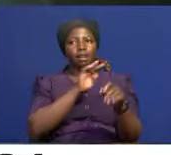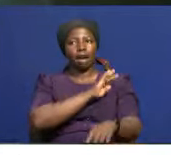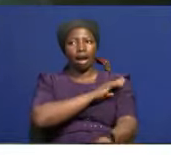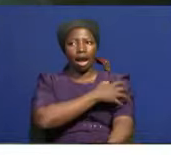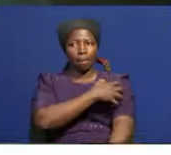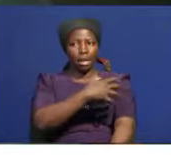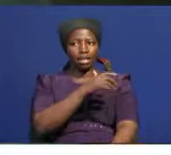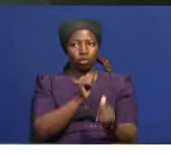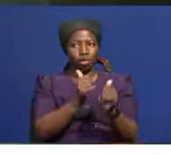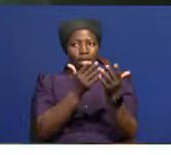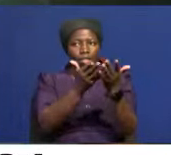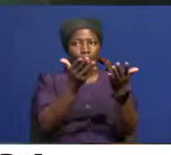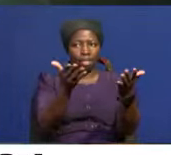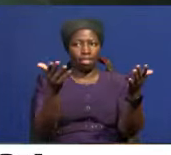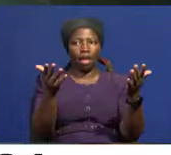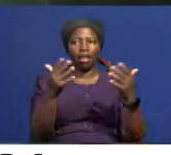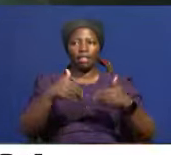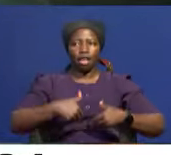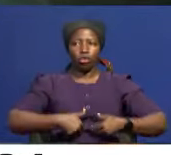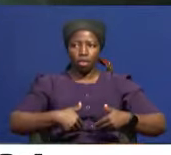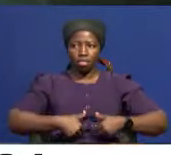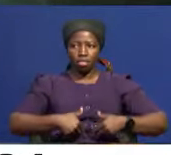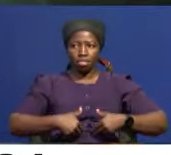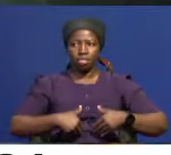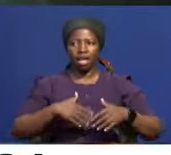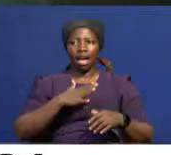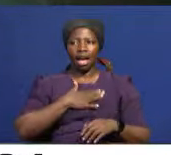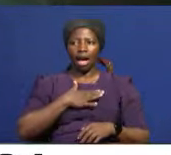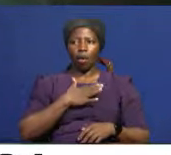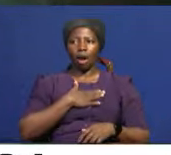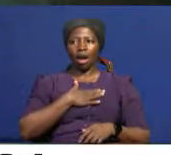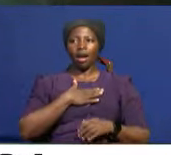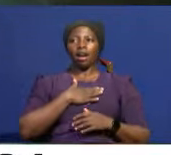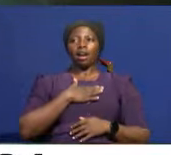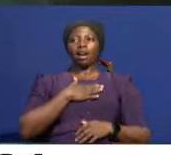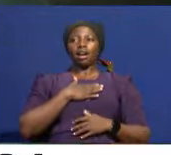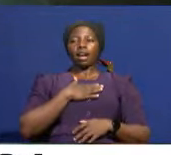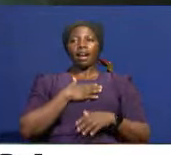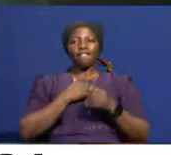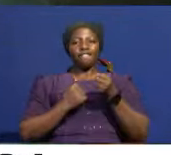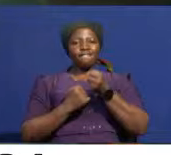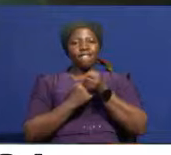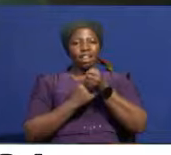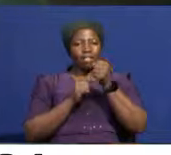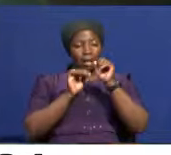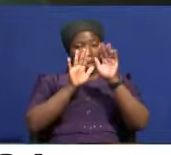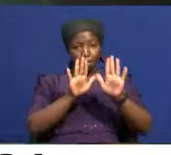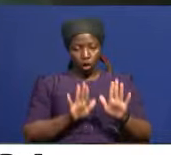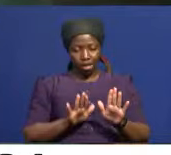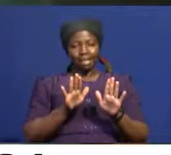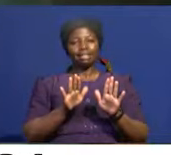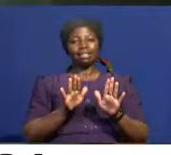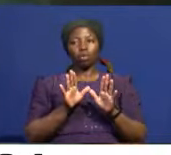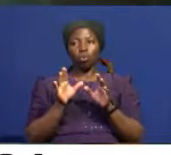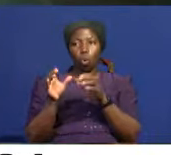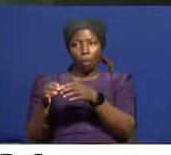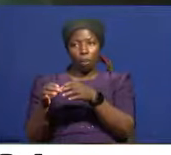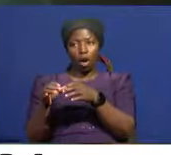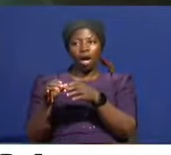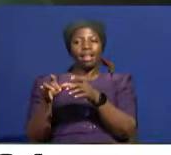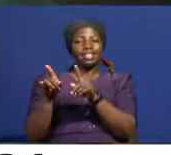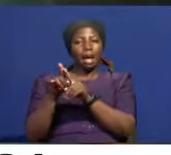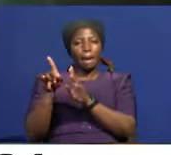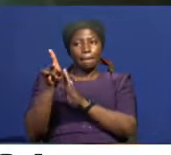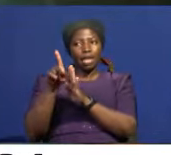that exists. The youth are our fundamental constituency, both as a principal, both as